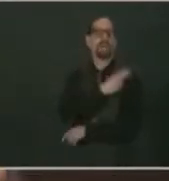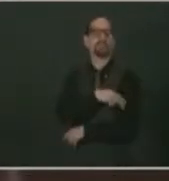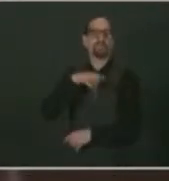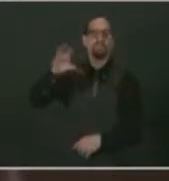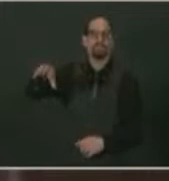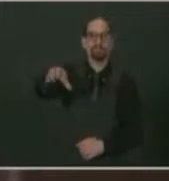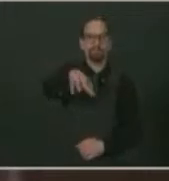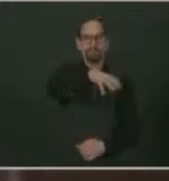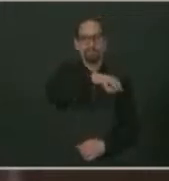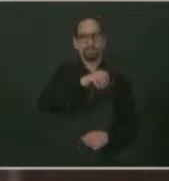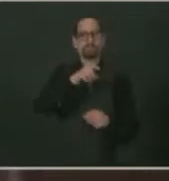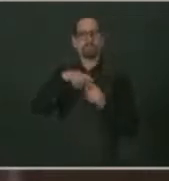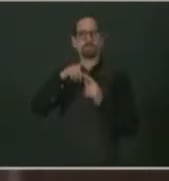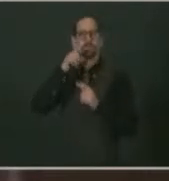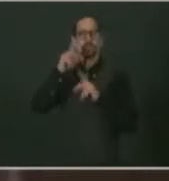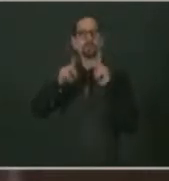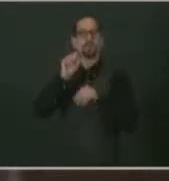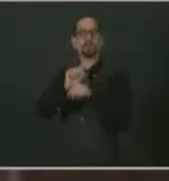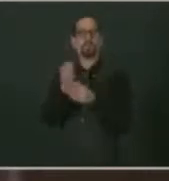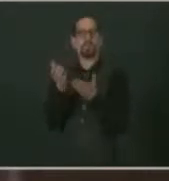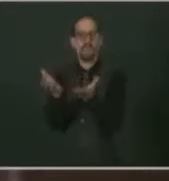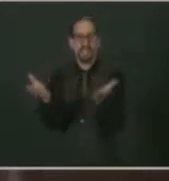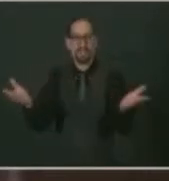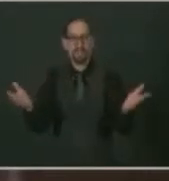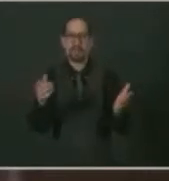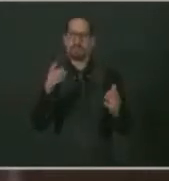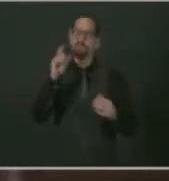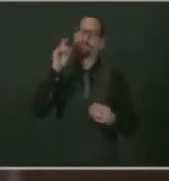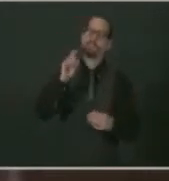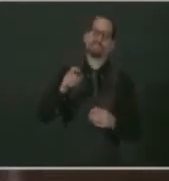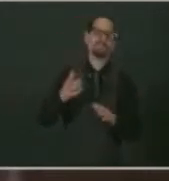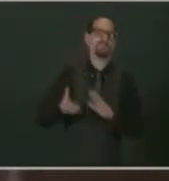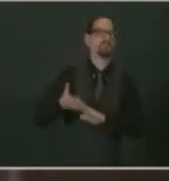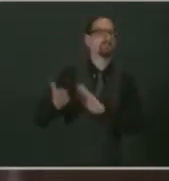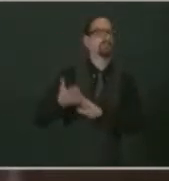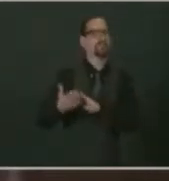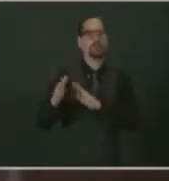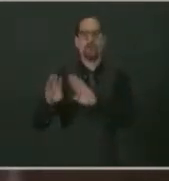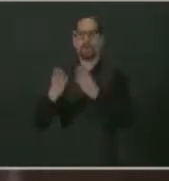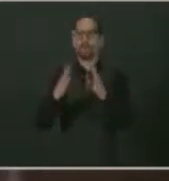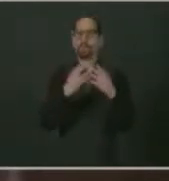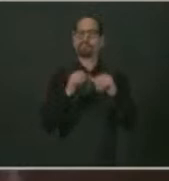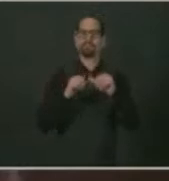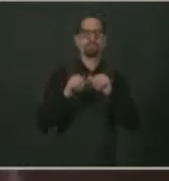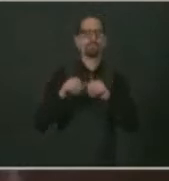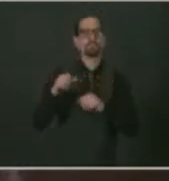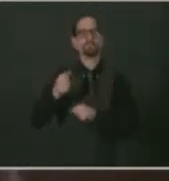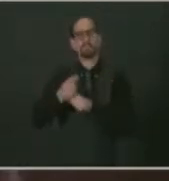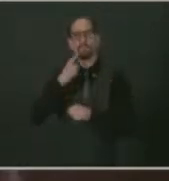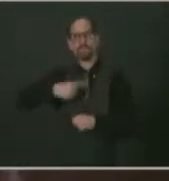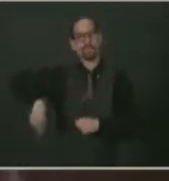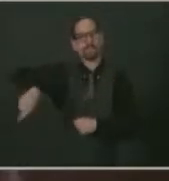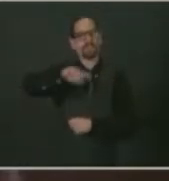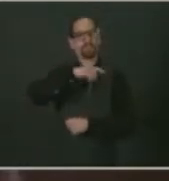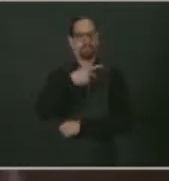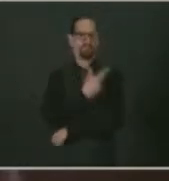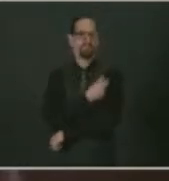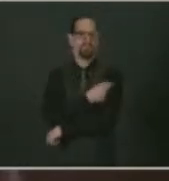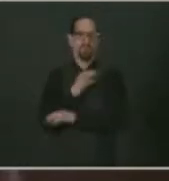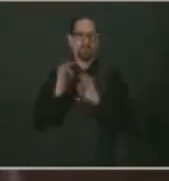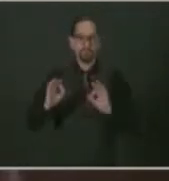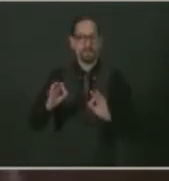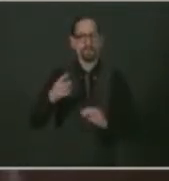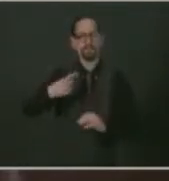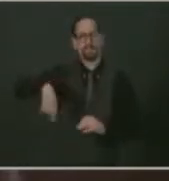hospital system functioning. So we instructed the hospitals to go ahead and vaccinate those individuals that they felt would